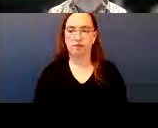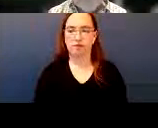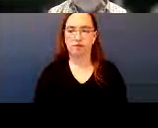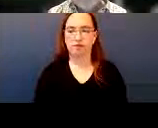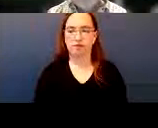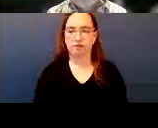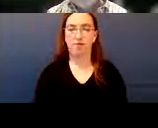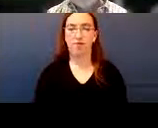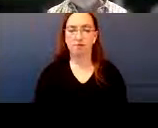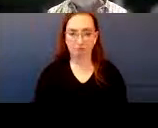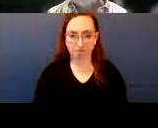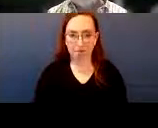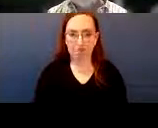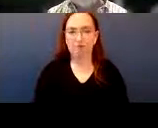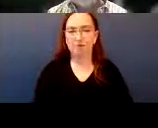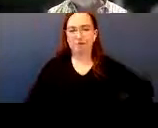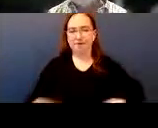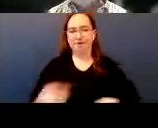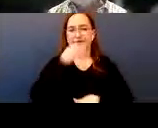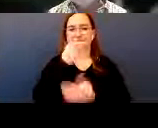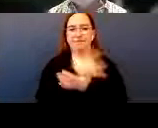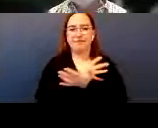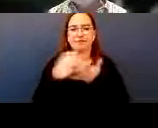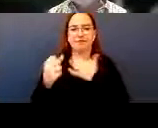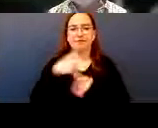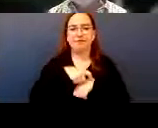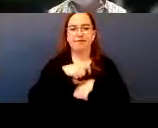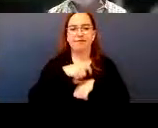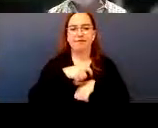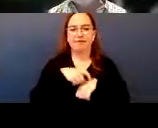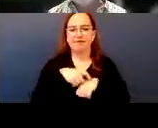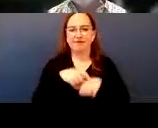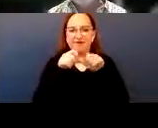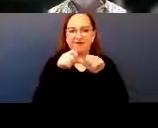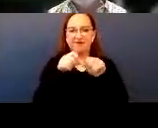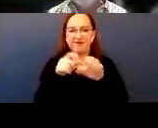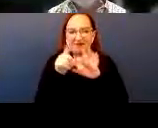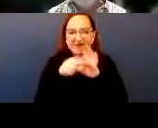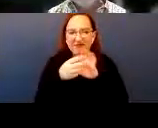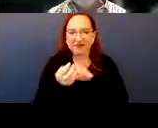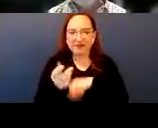Okay, I'll count this one now too. A few more seconds. 5,